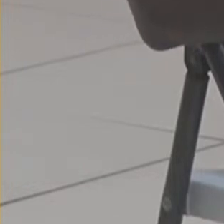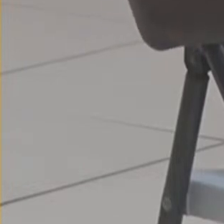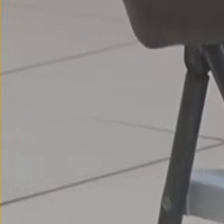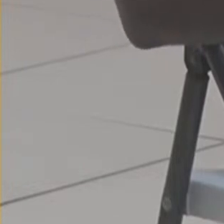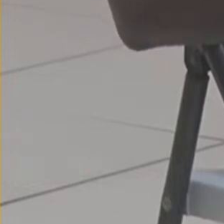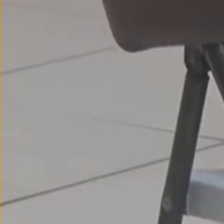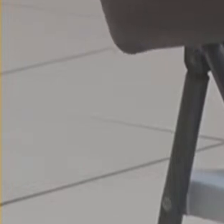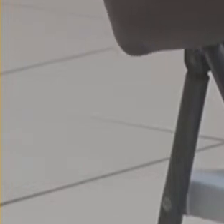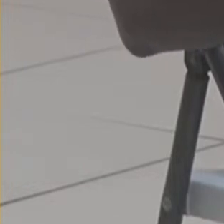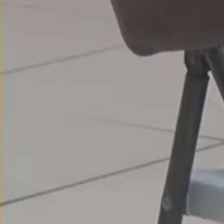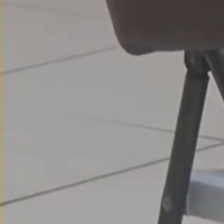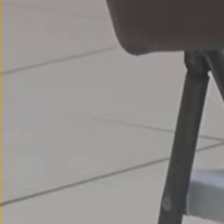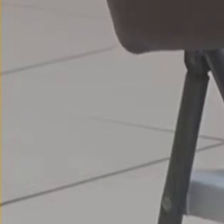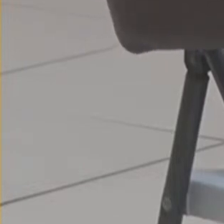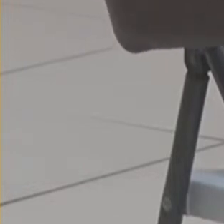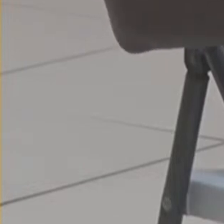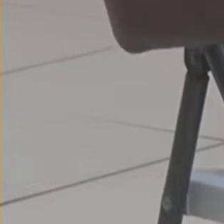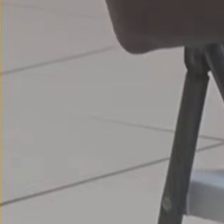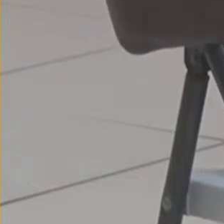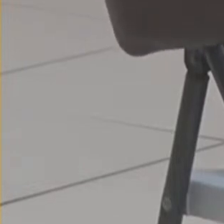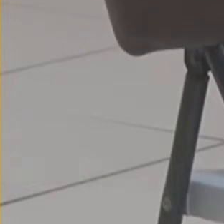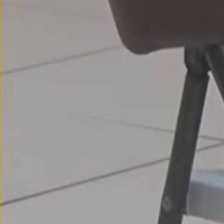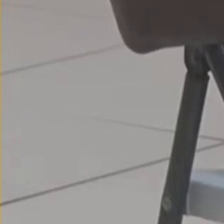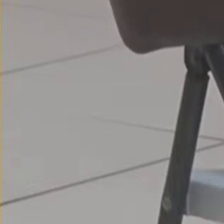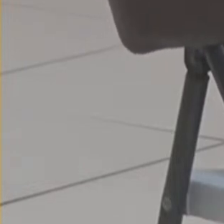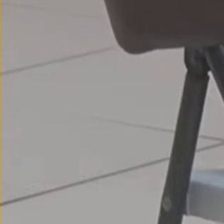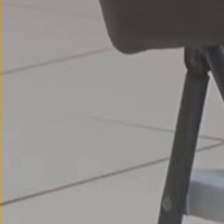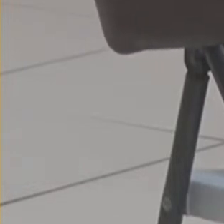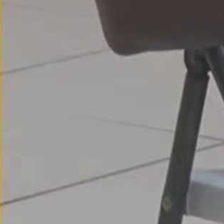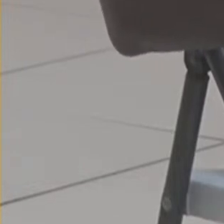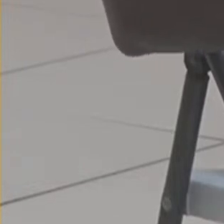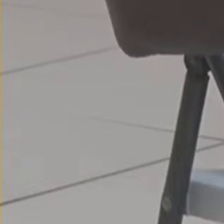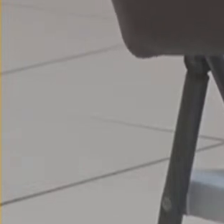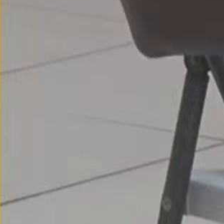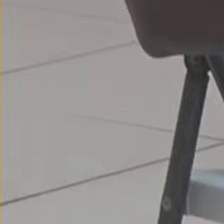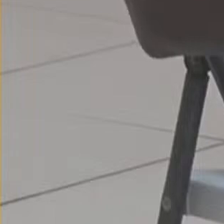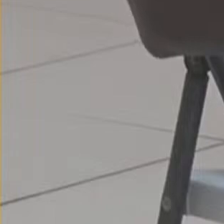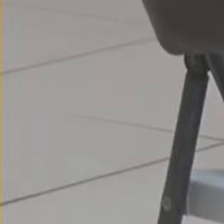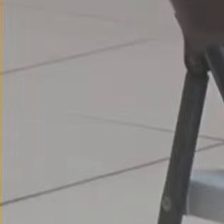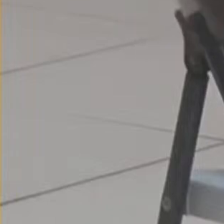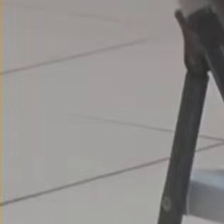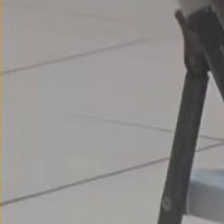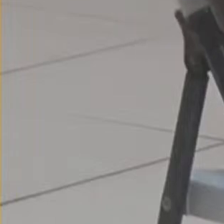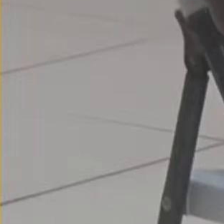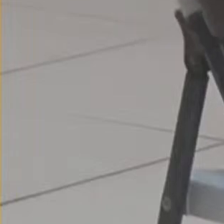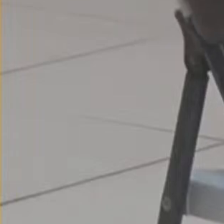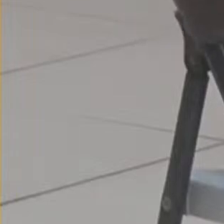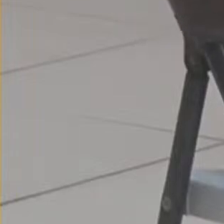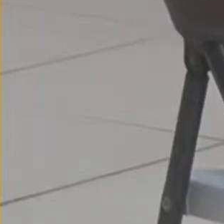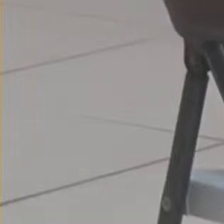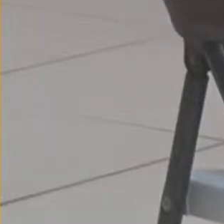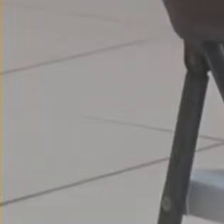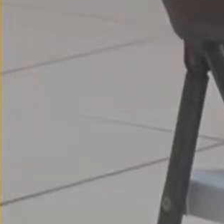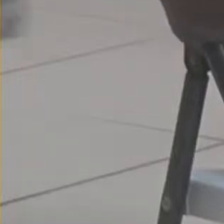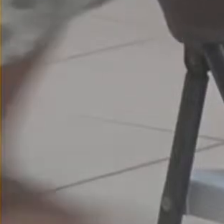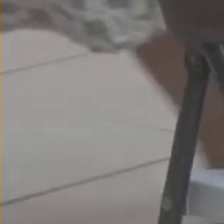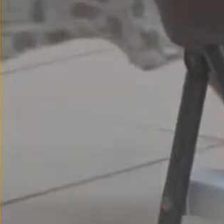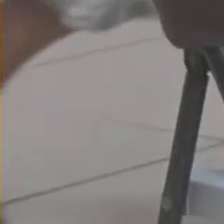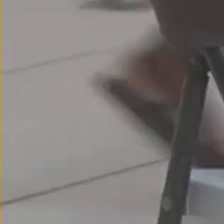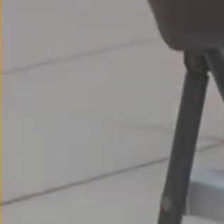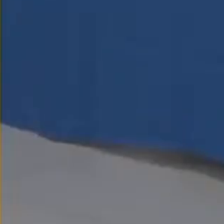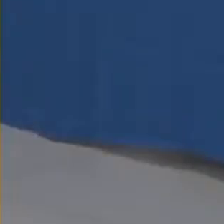TTMF, and they reiterated that nothing cannot be done unless